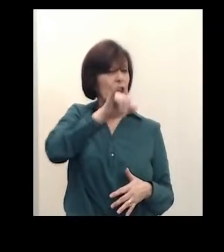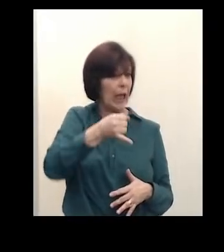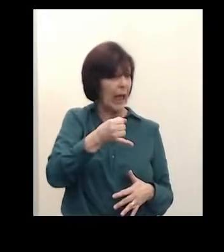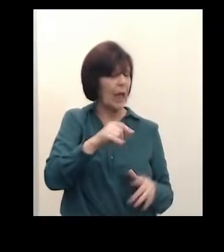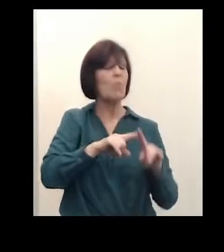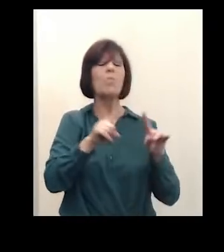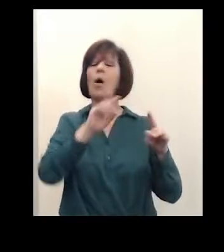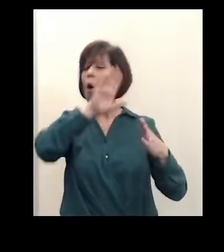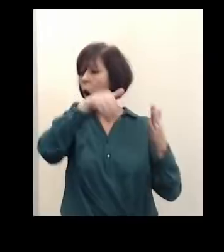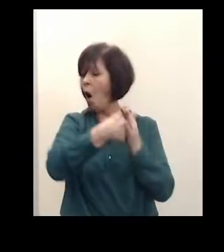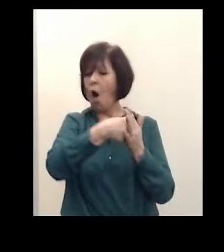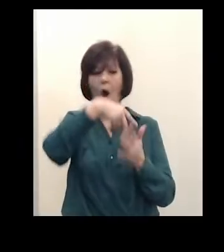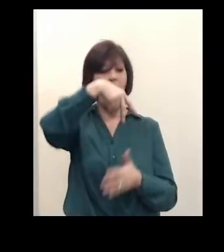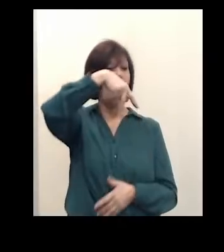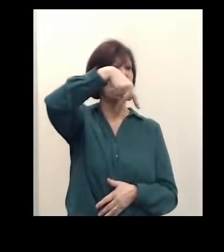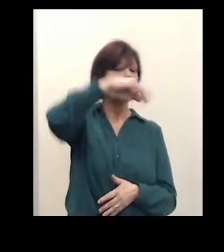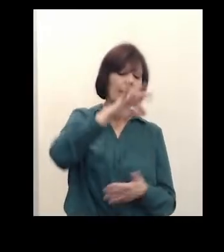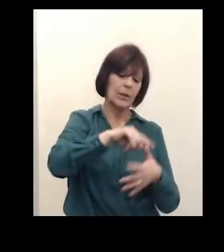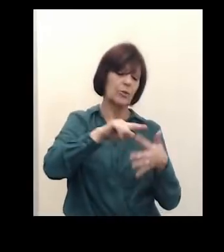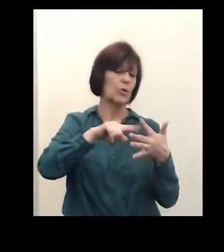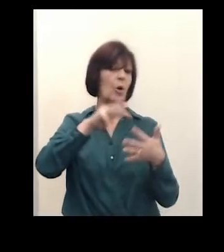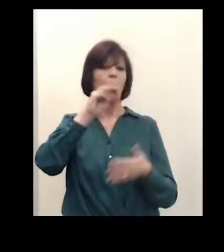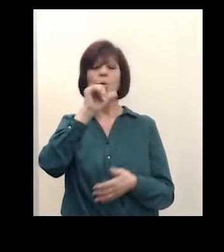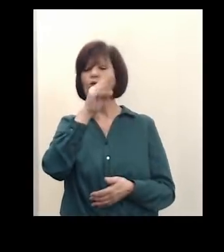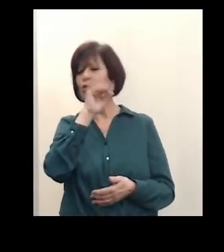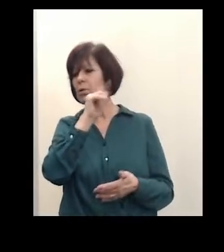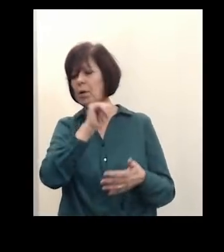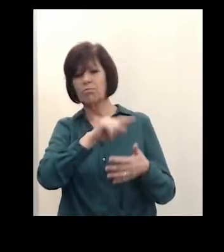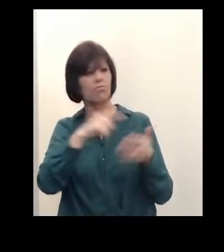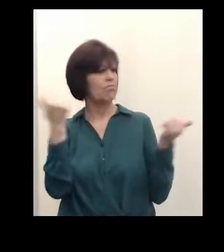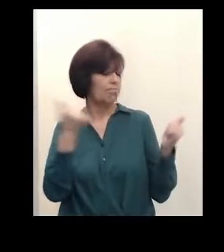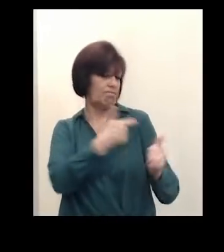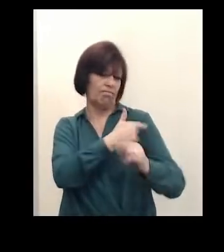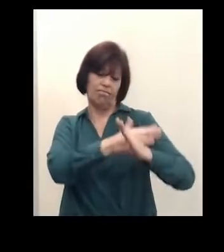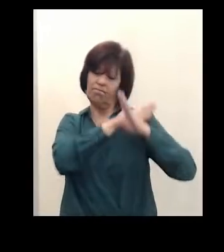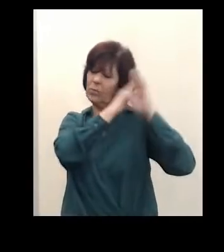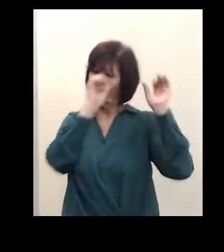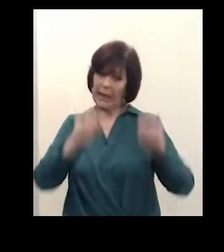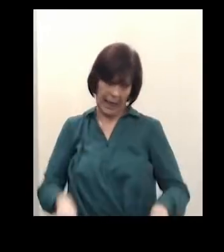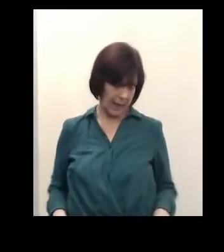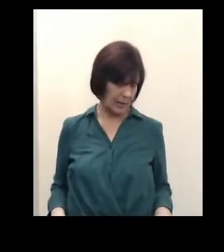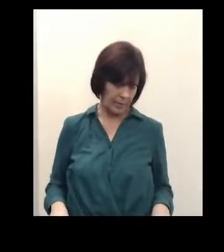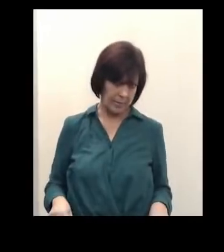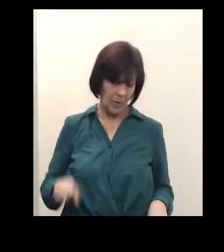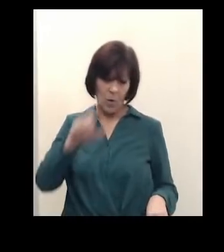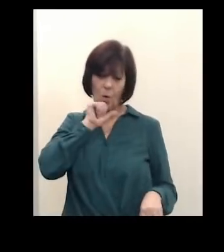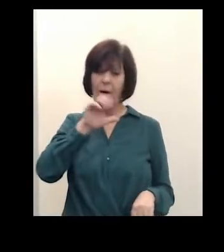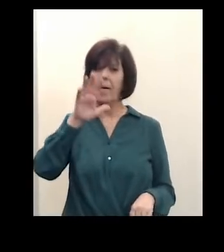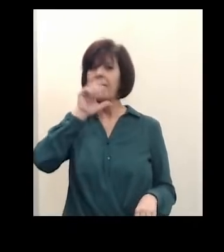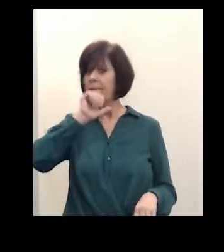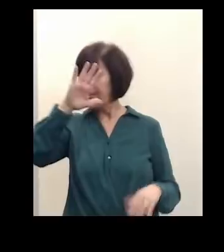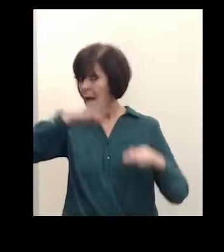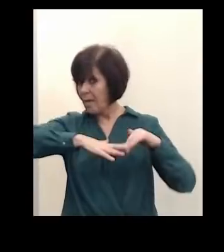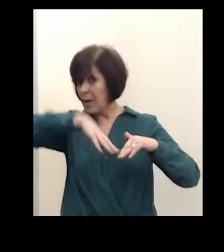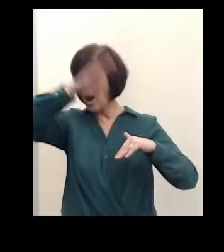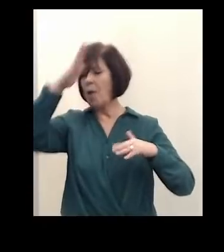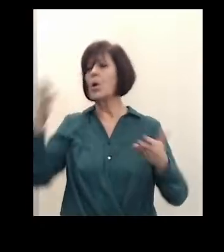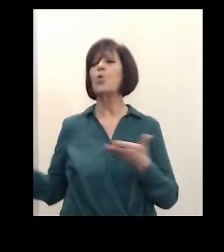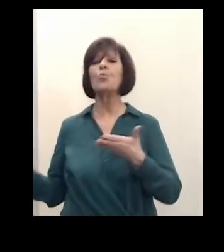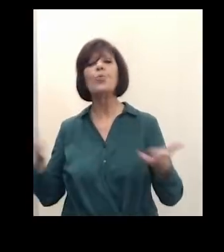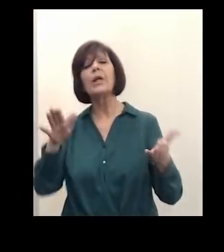Pfizer, all the Moderna. We can get anybody vaccinated with any dose that they need, ages 5 and up. So bring your